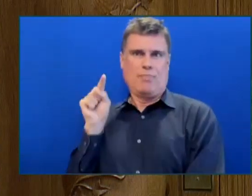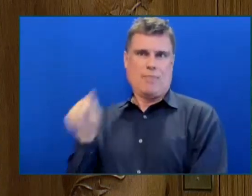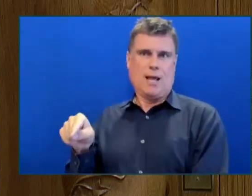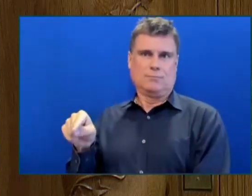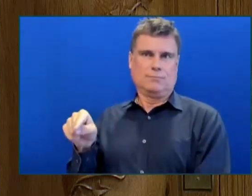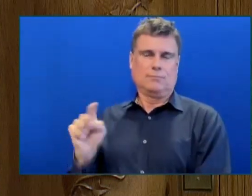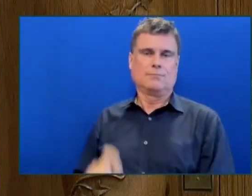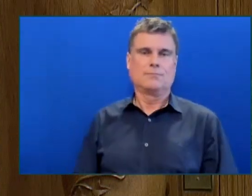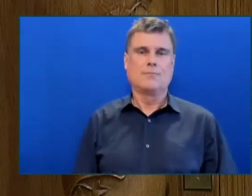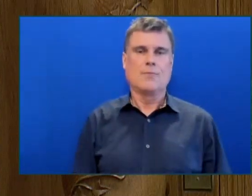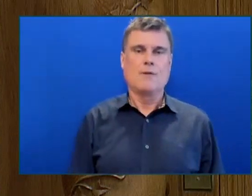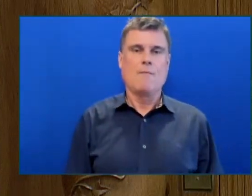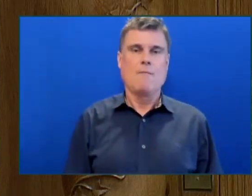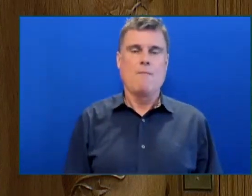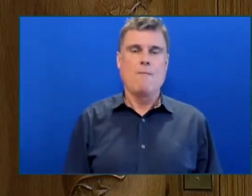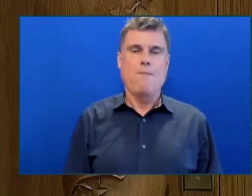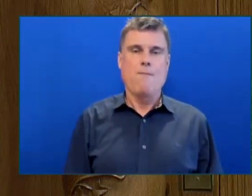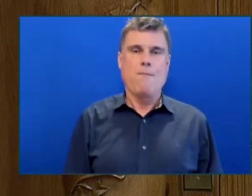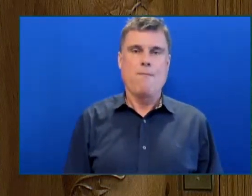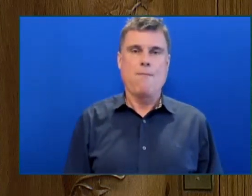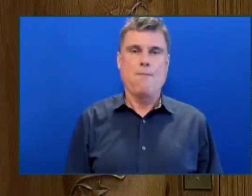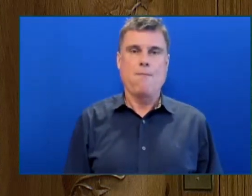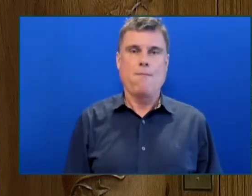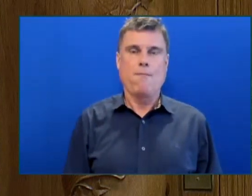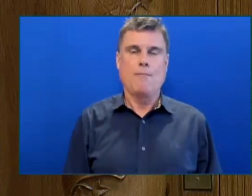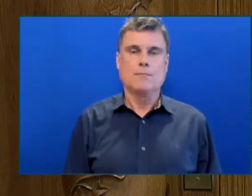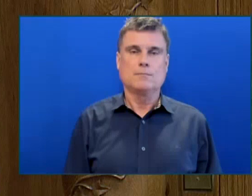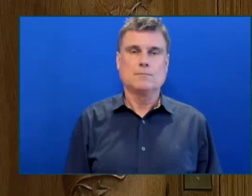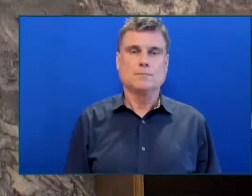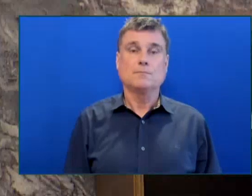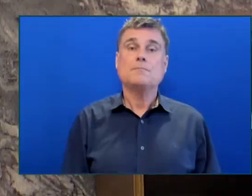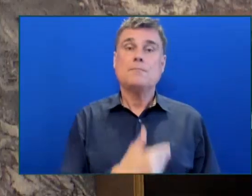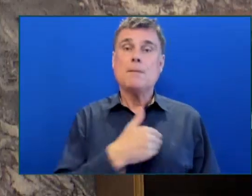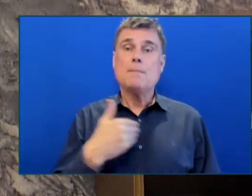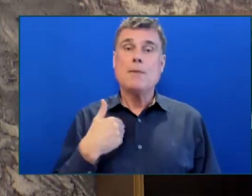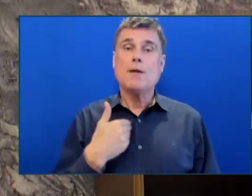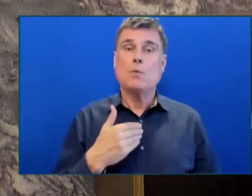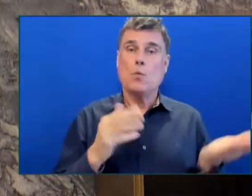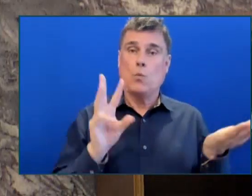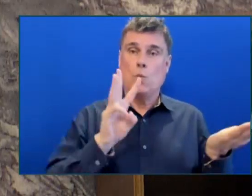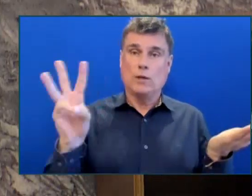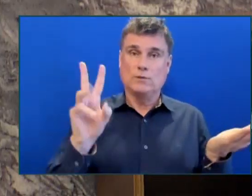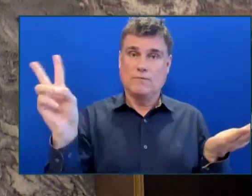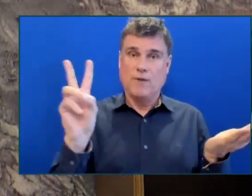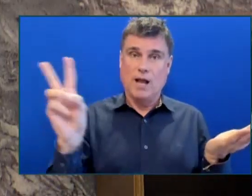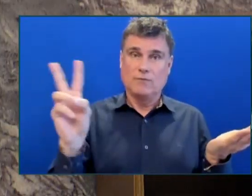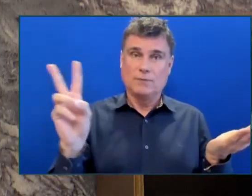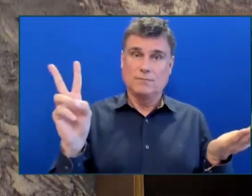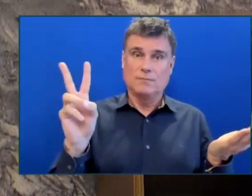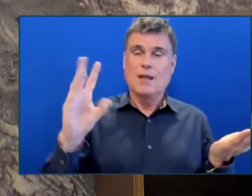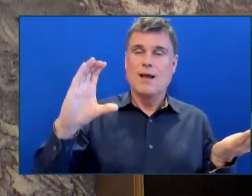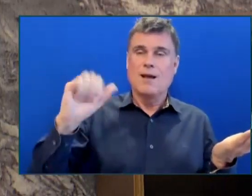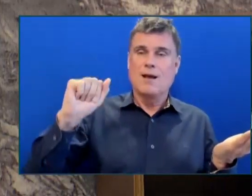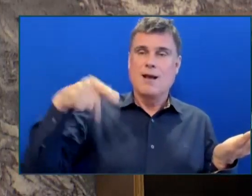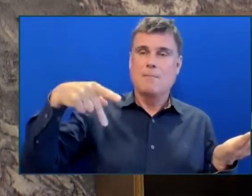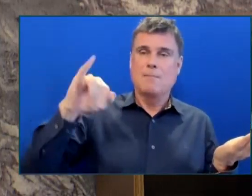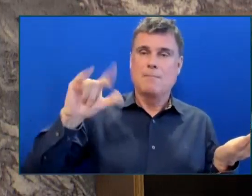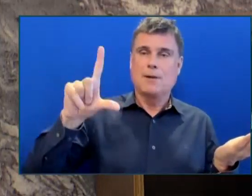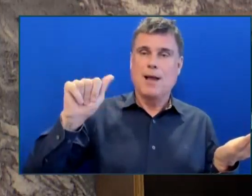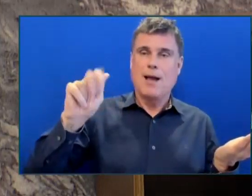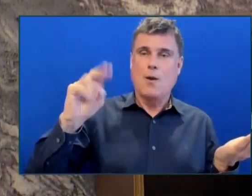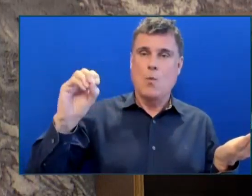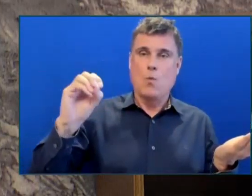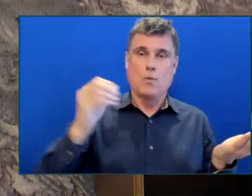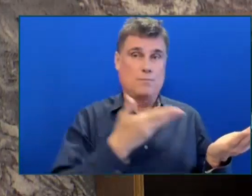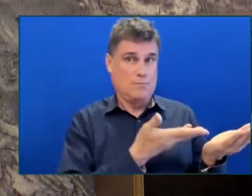Member for West Vancouver Capilano. Thank you, Mr. Speaker. Well, with respect to the minister, it is under this government's watch and